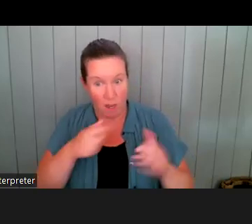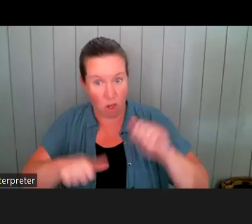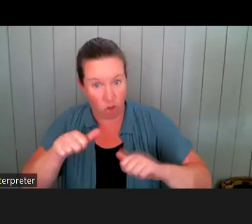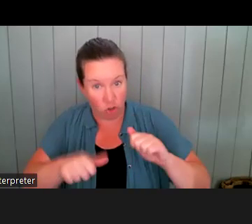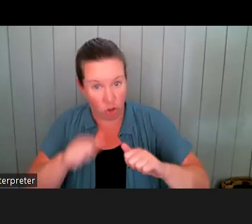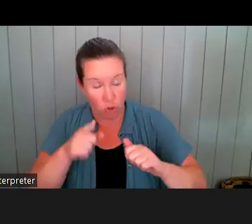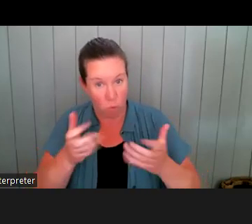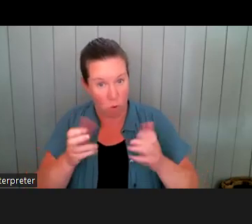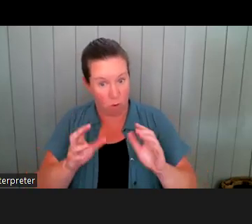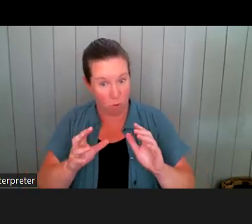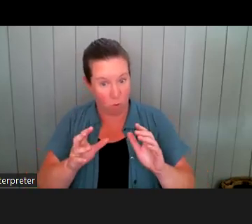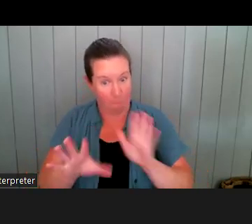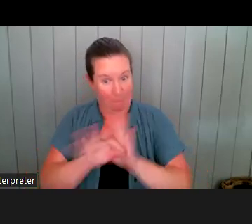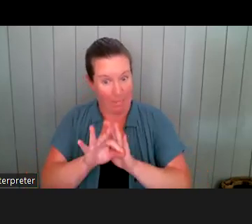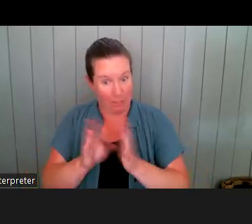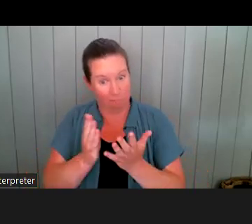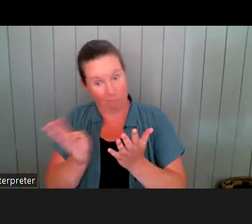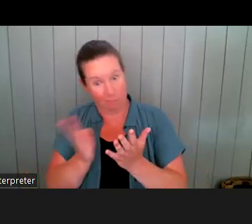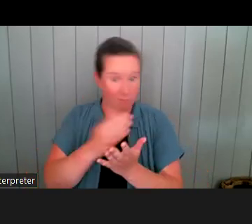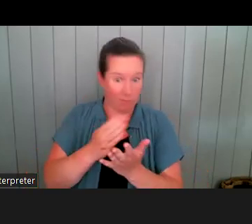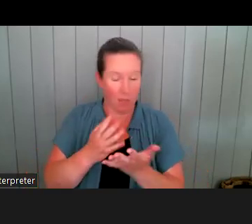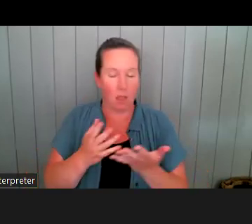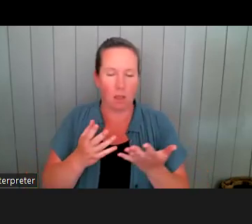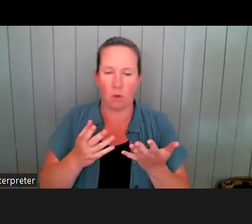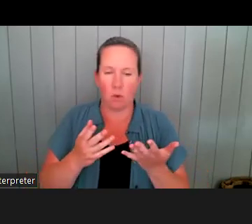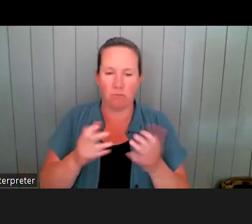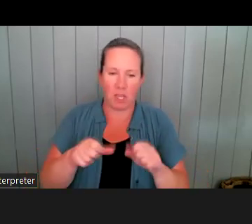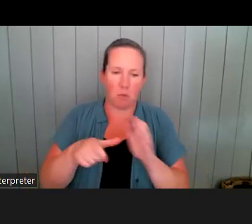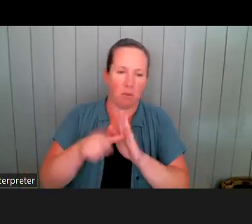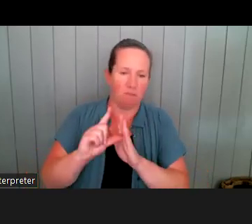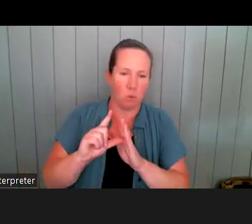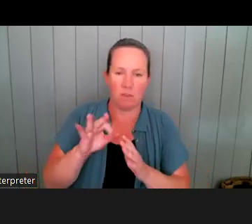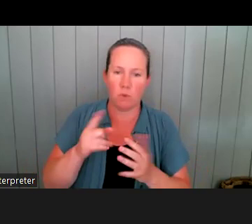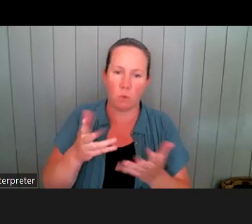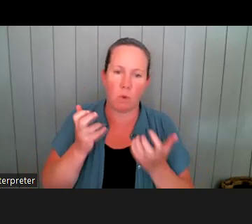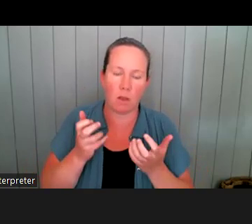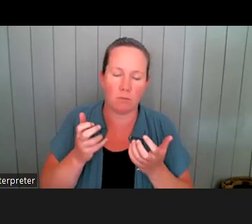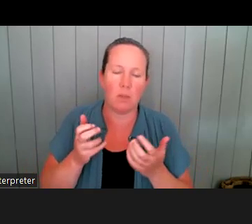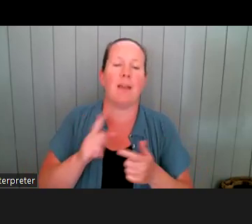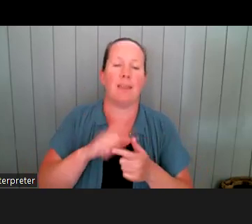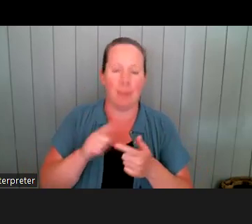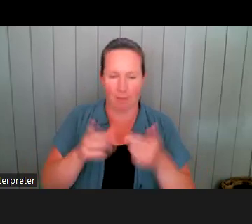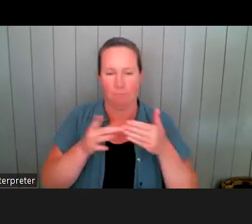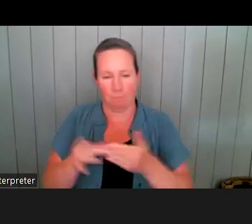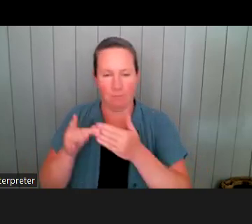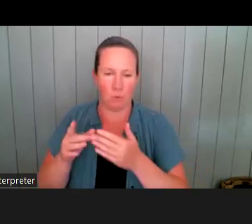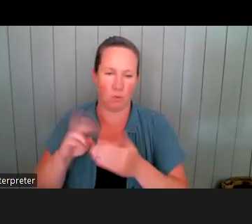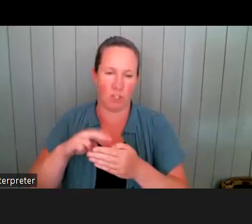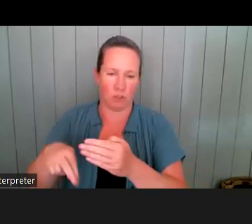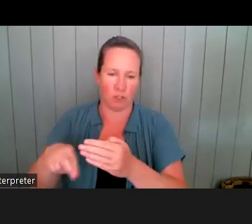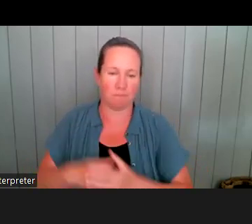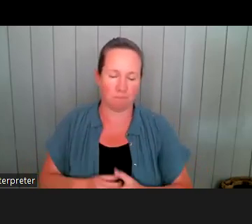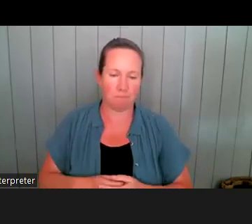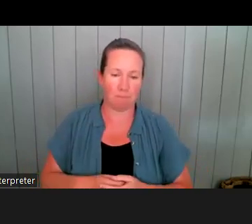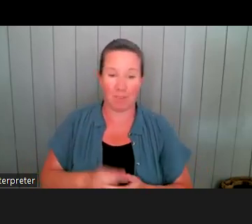you submit your responses and you get the results. So it's really